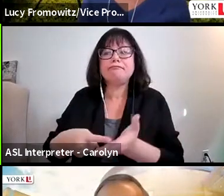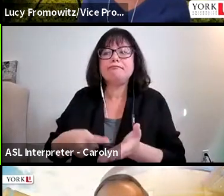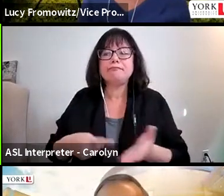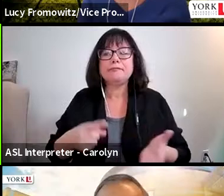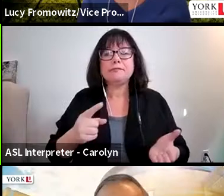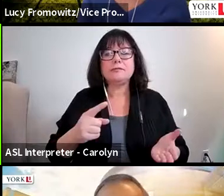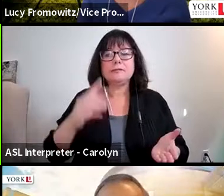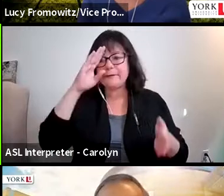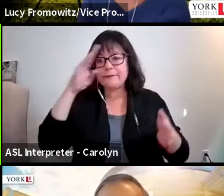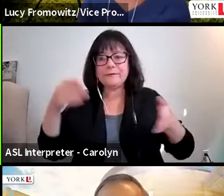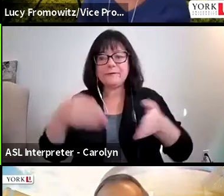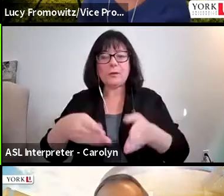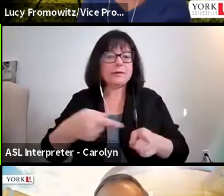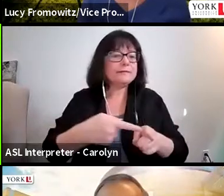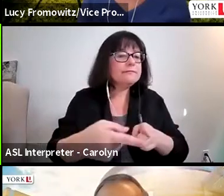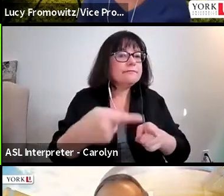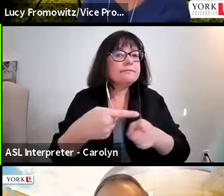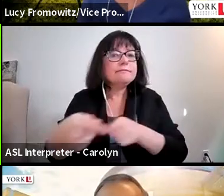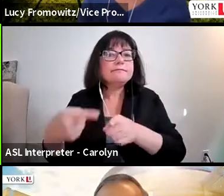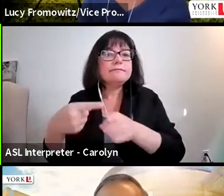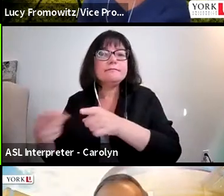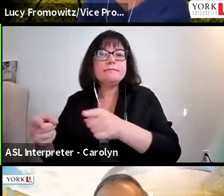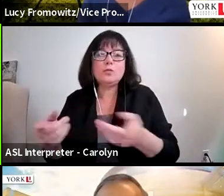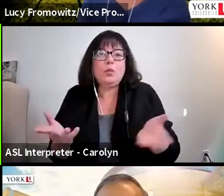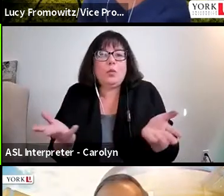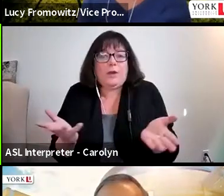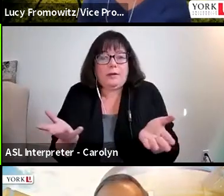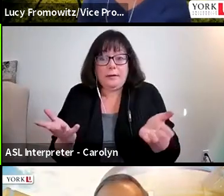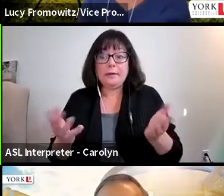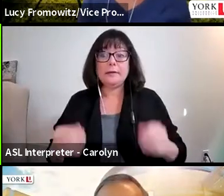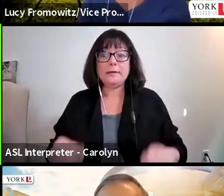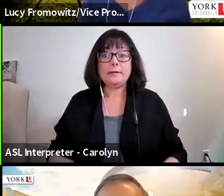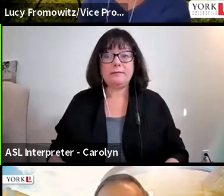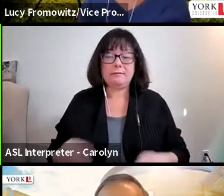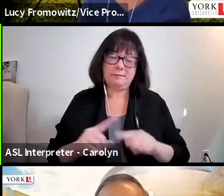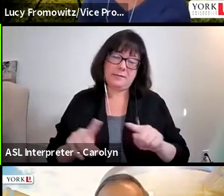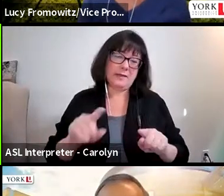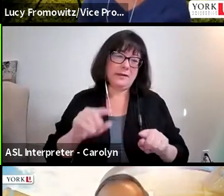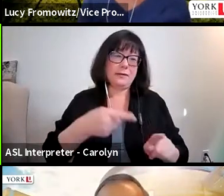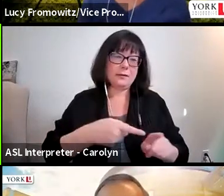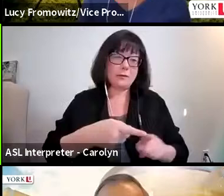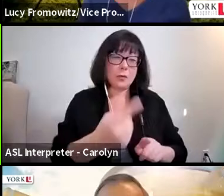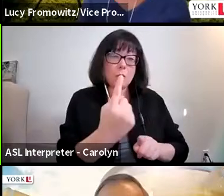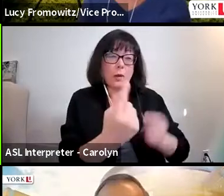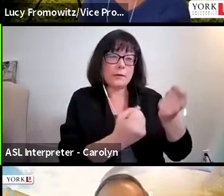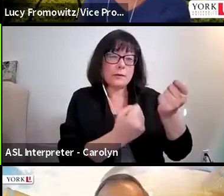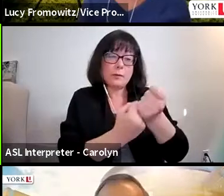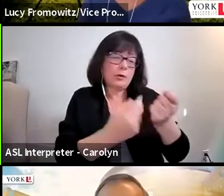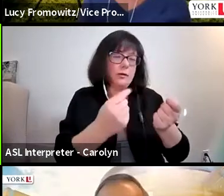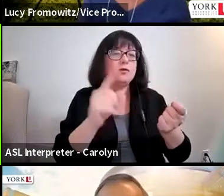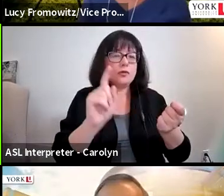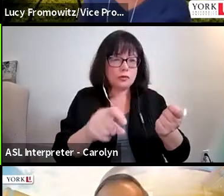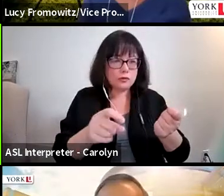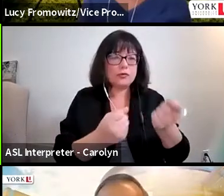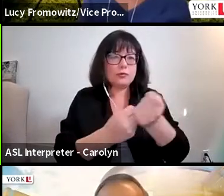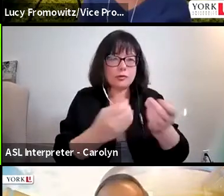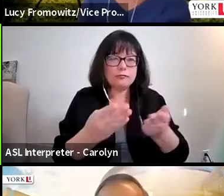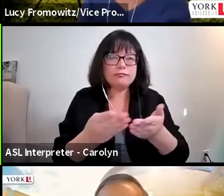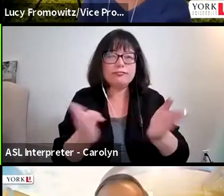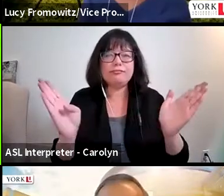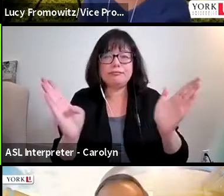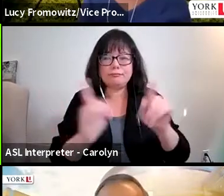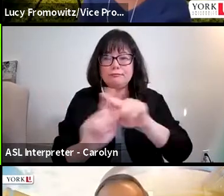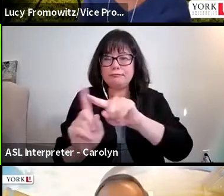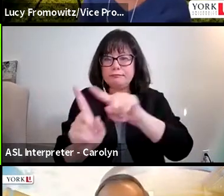think we also want to support a very wide array of activities that people want to do. One thing, for instance, that I'm looking